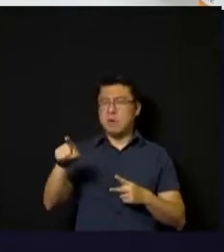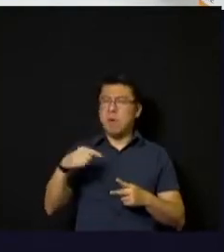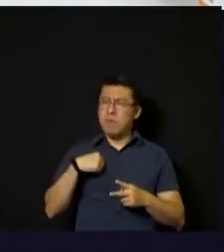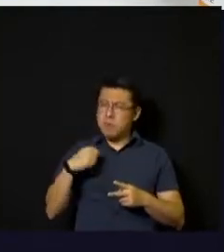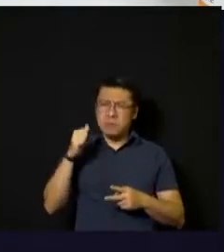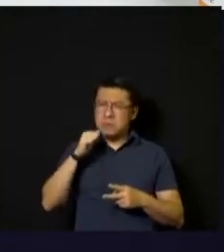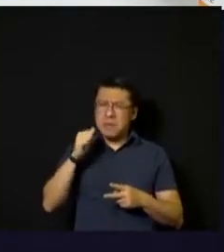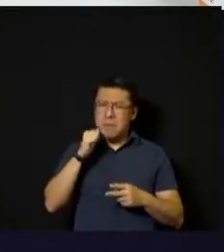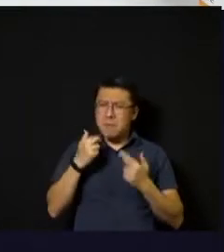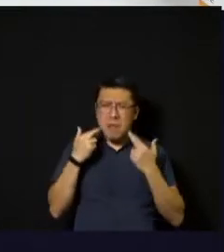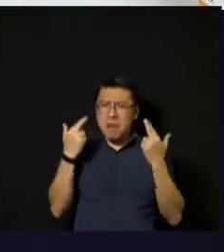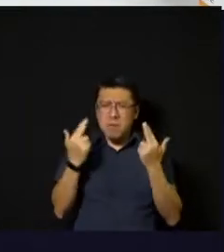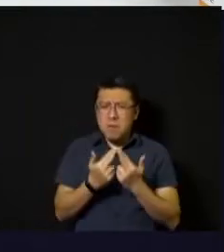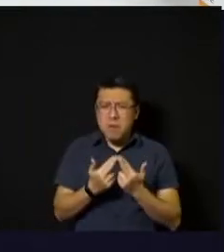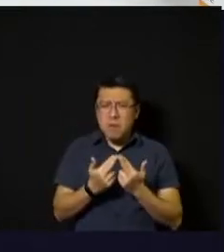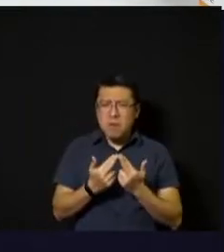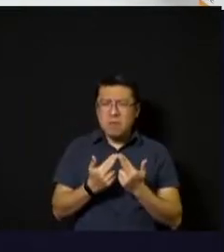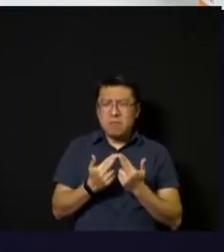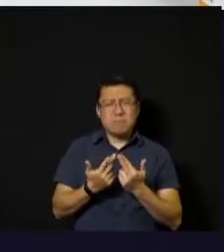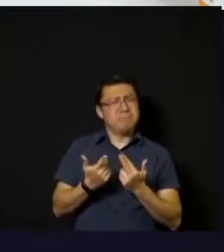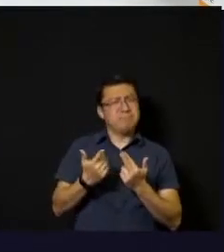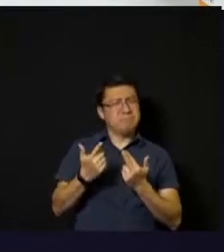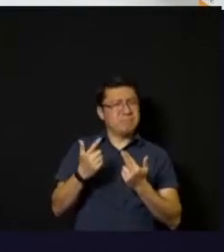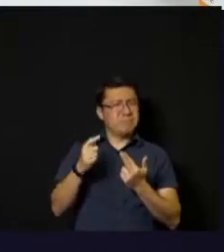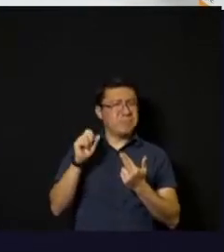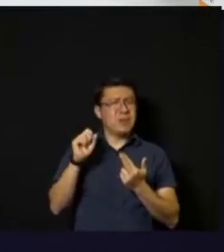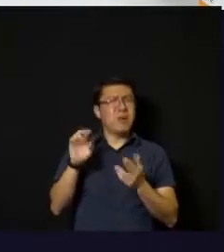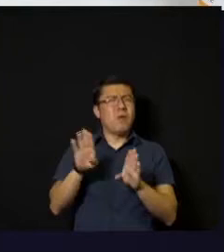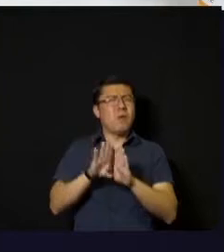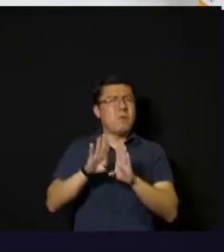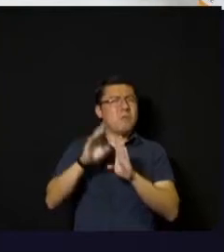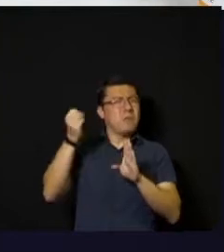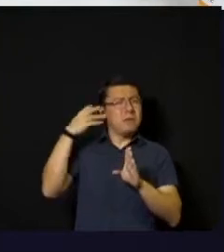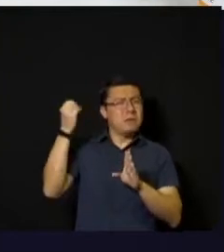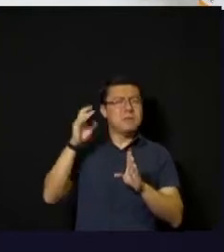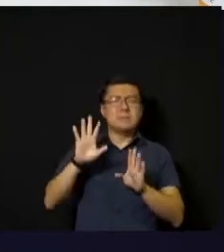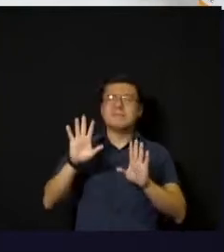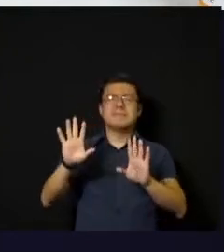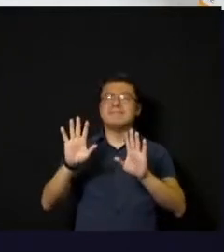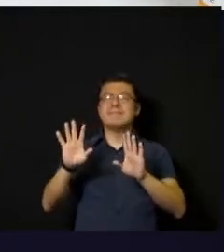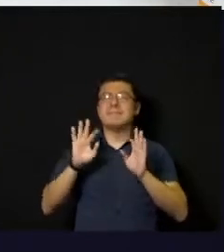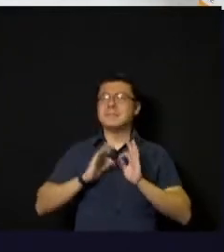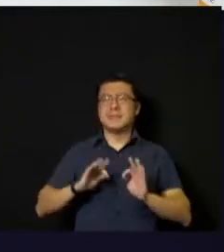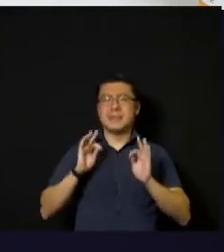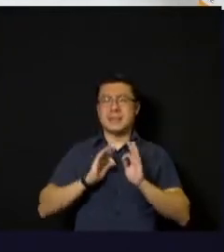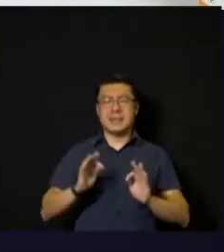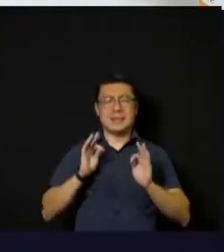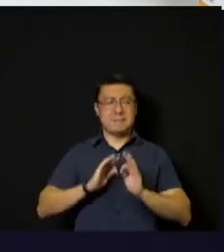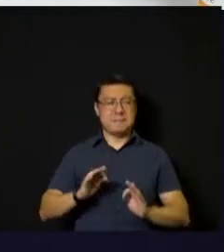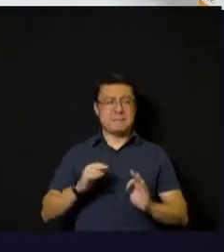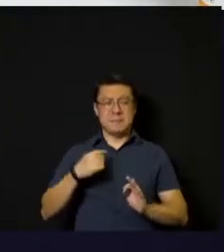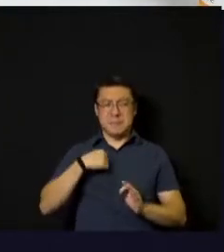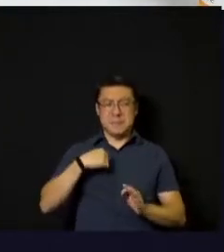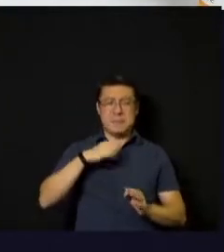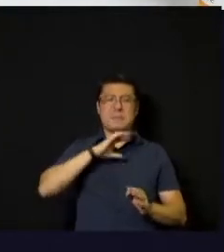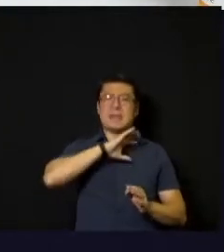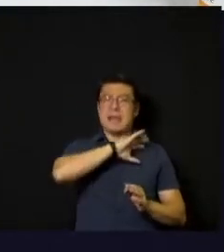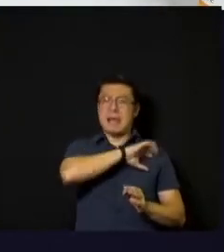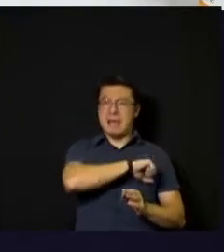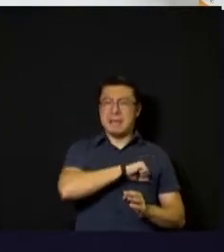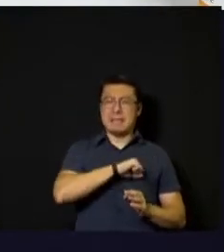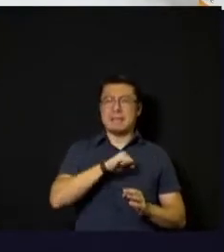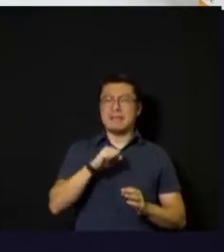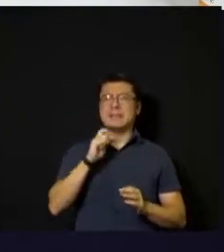I do have to go to all the meetings, but the trainings are how? No, I said wait. I love that the